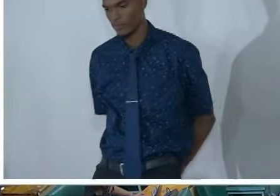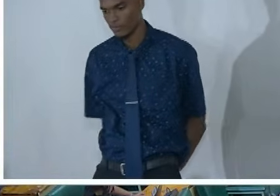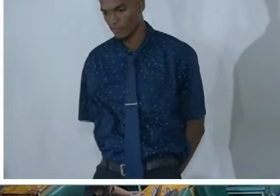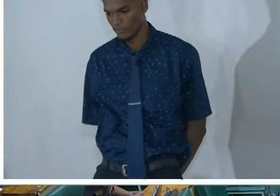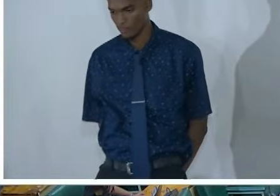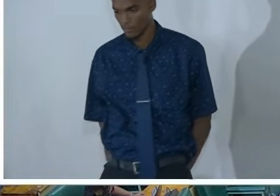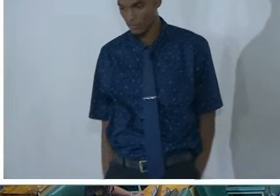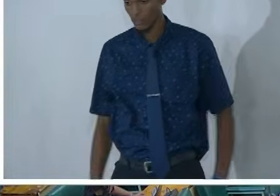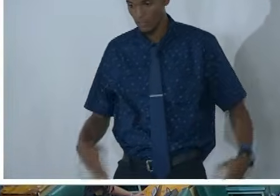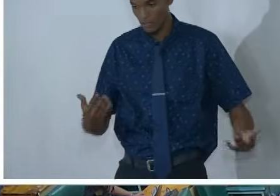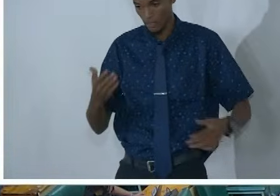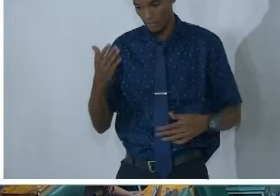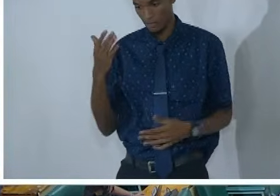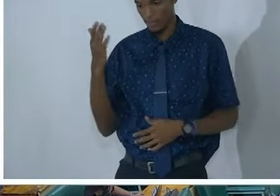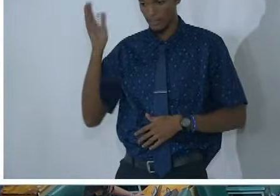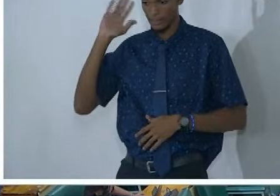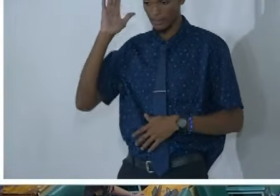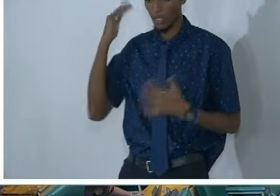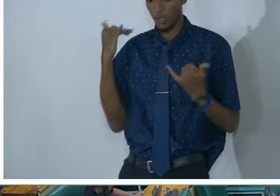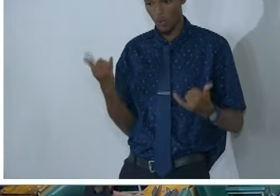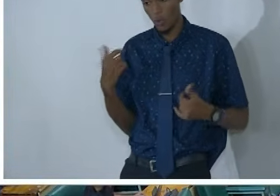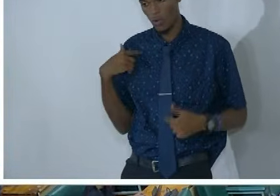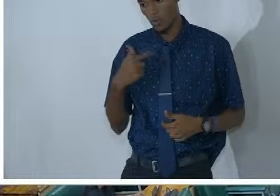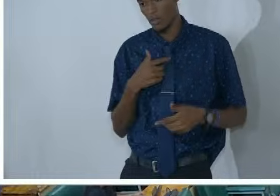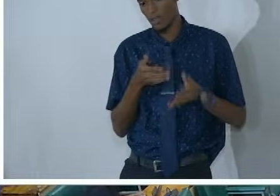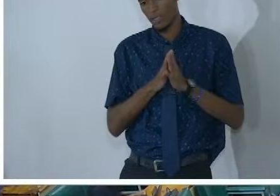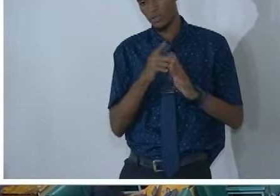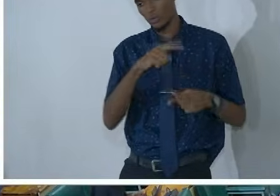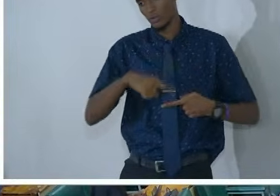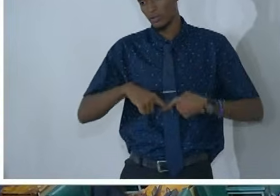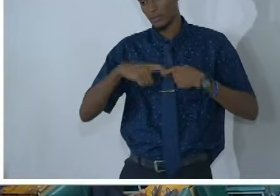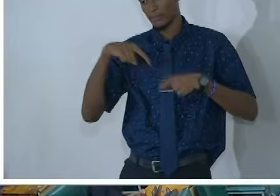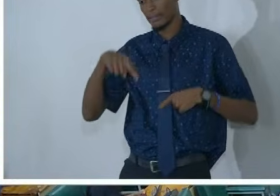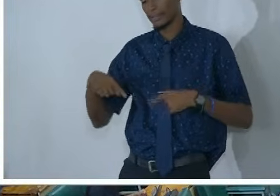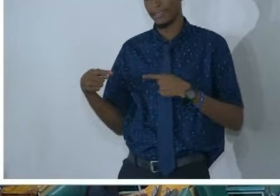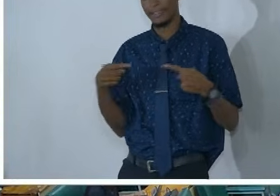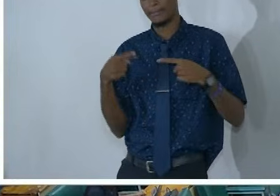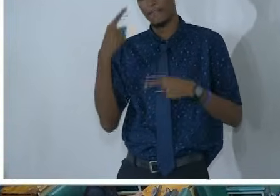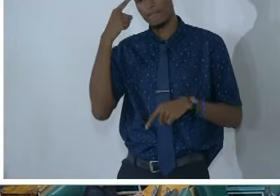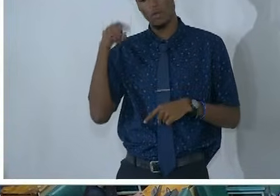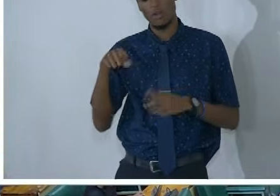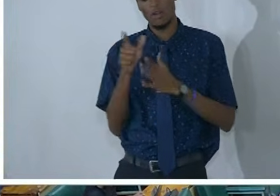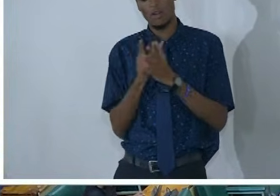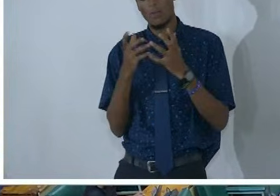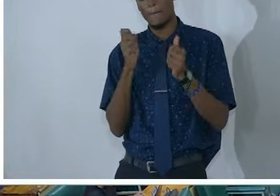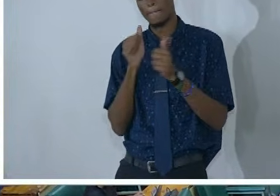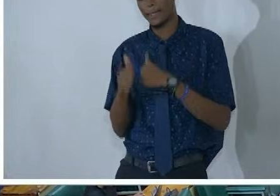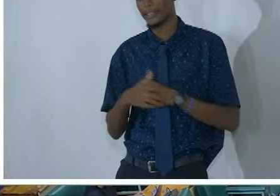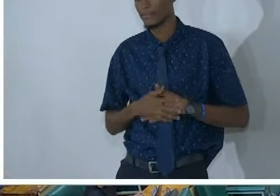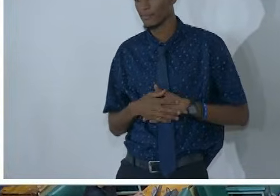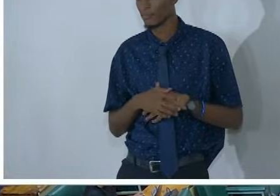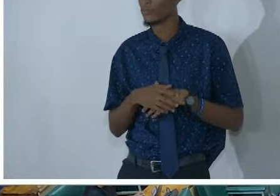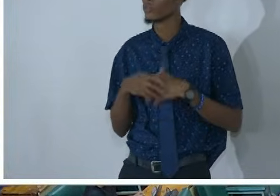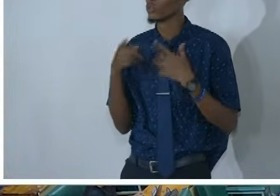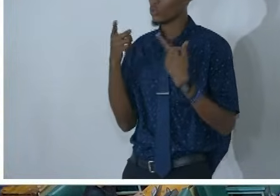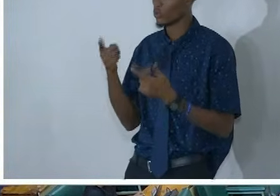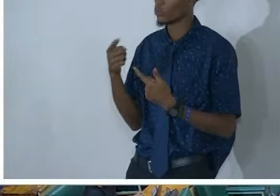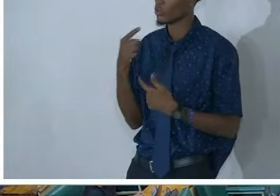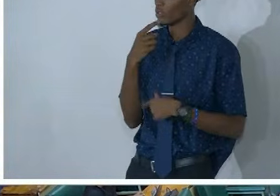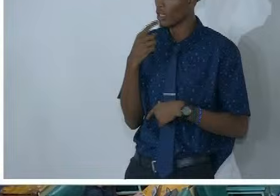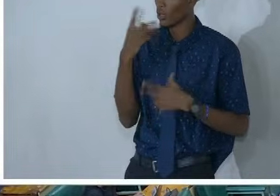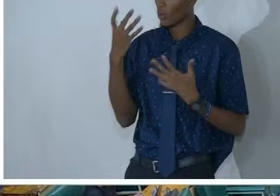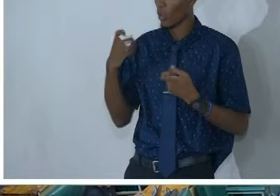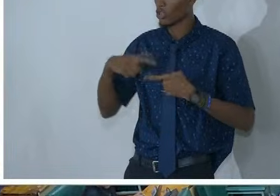Mr. Speaker, in light of that, we ask that you suspend debate on the bill. The request is on the floor for